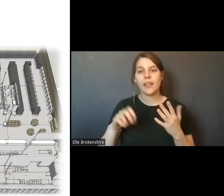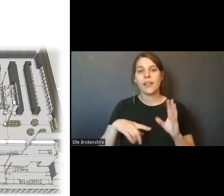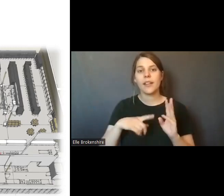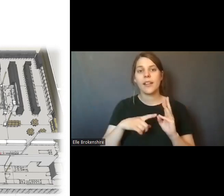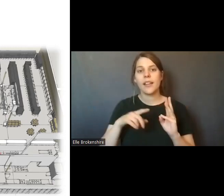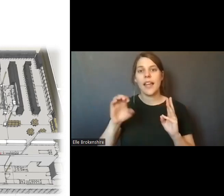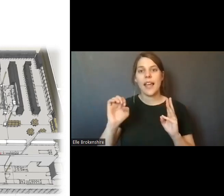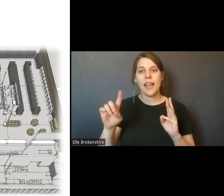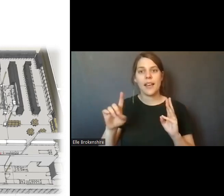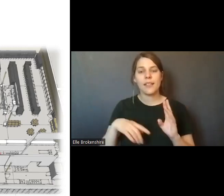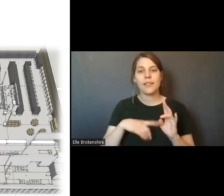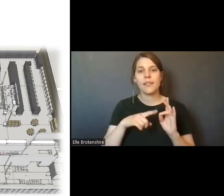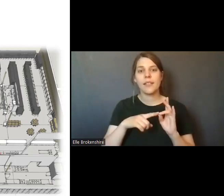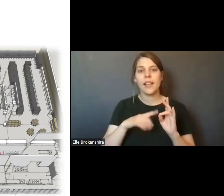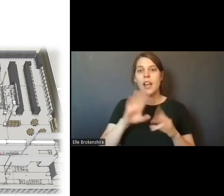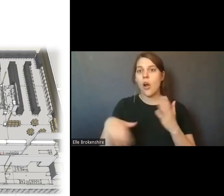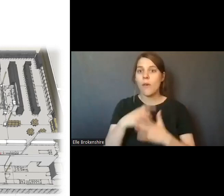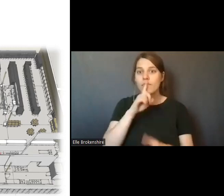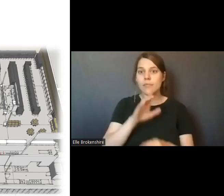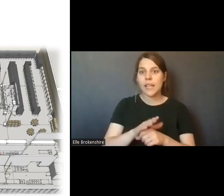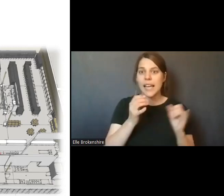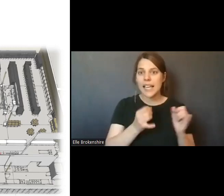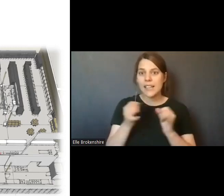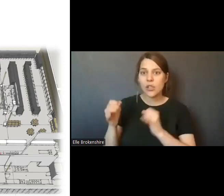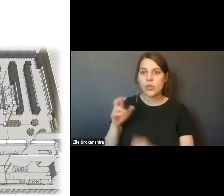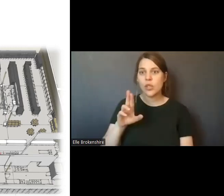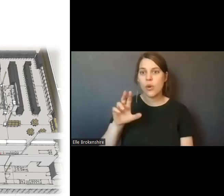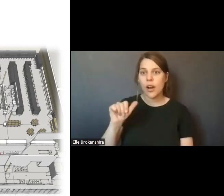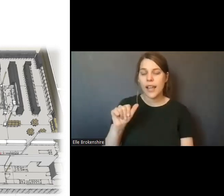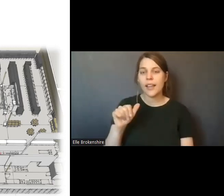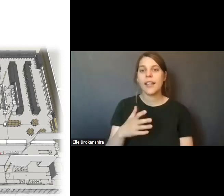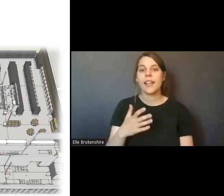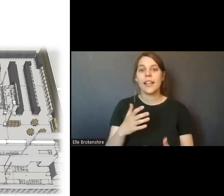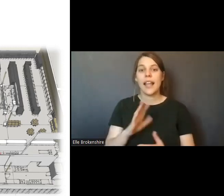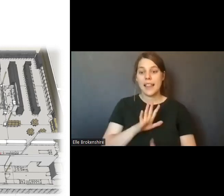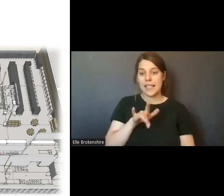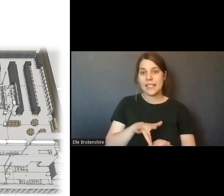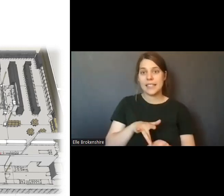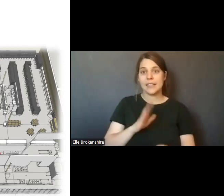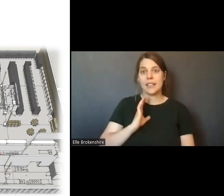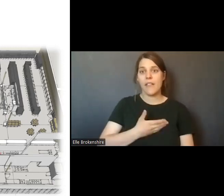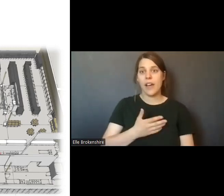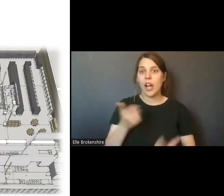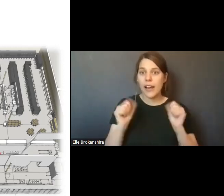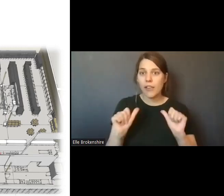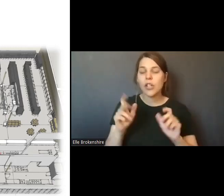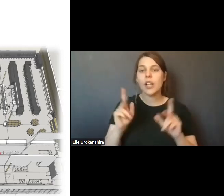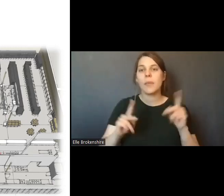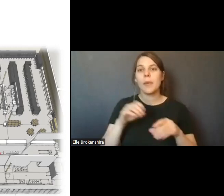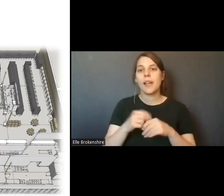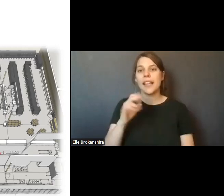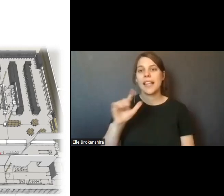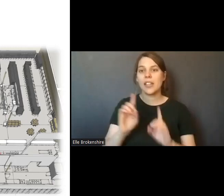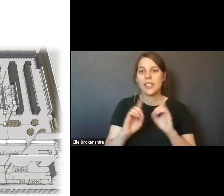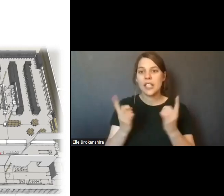and all of the dedicated individuals at URA. At the heart of our efforts are the people of the Hill District, to whom we owe